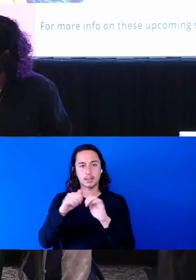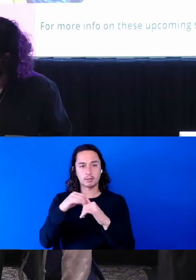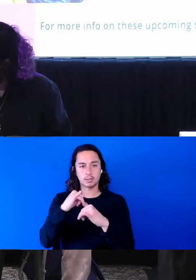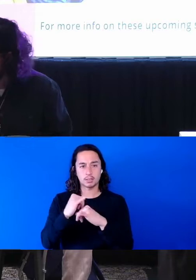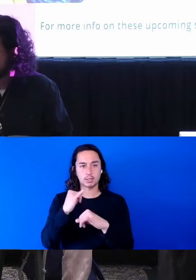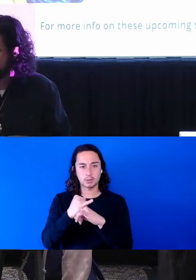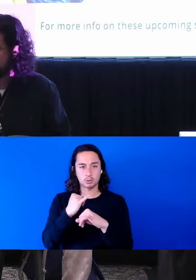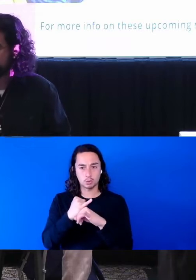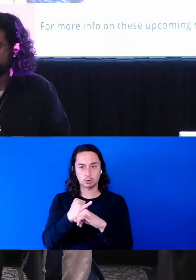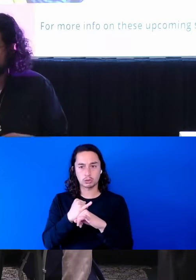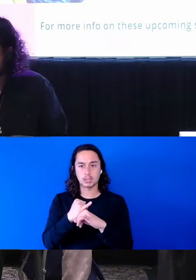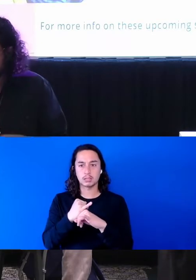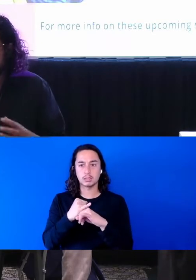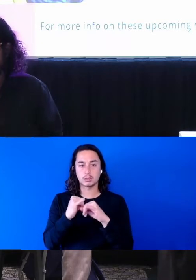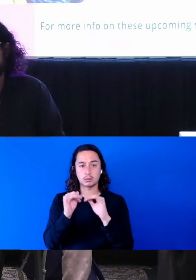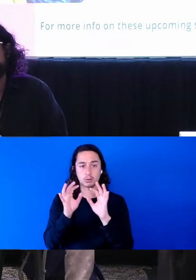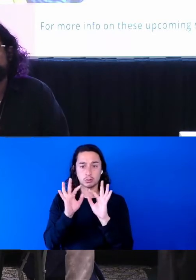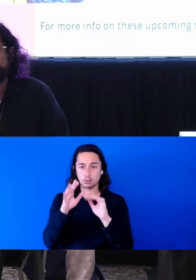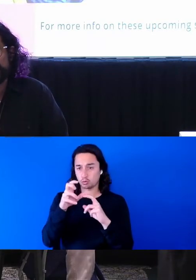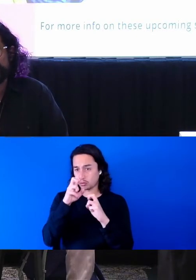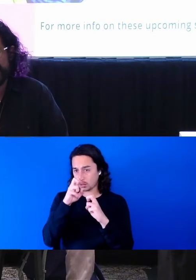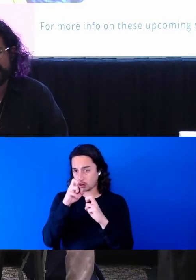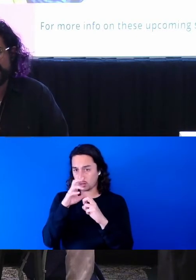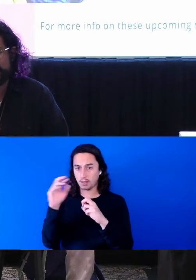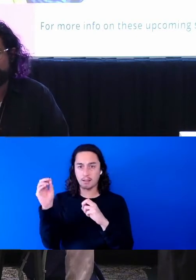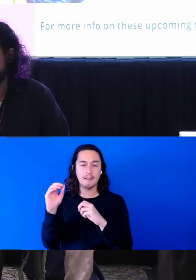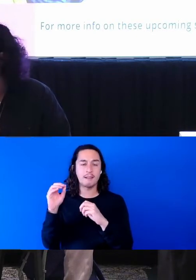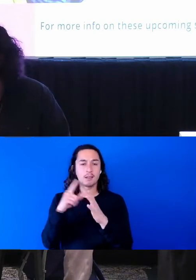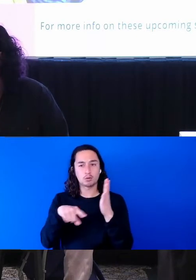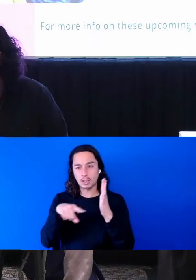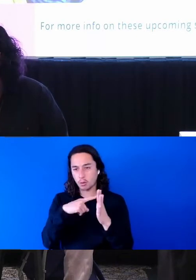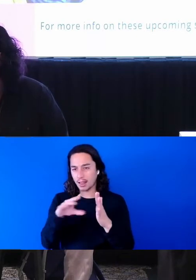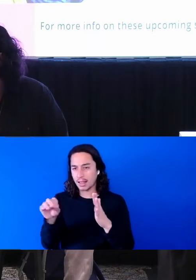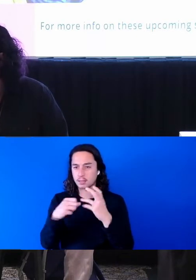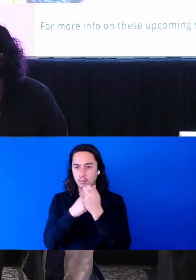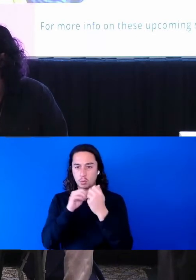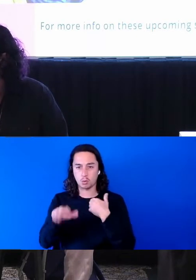be critical of that and then support all those things?